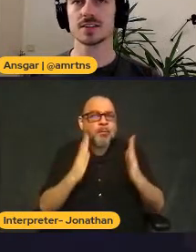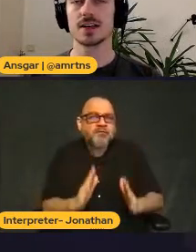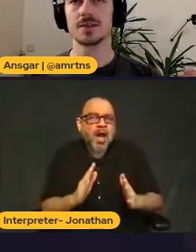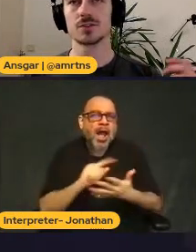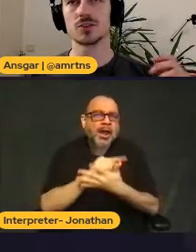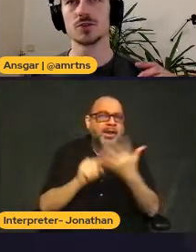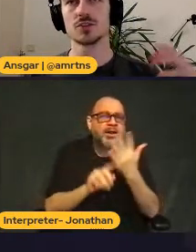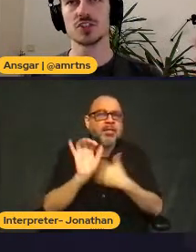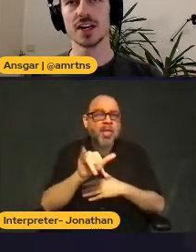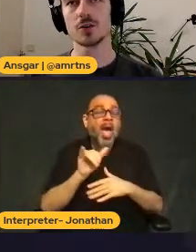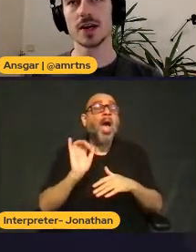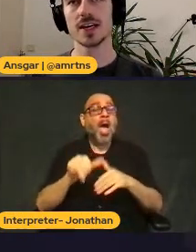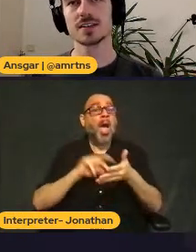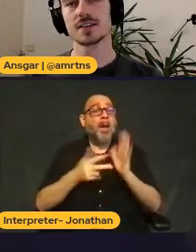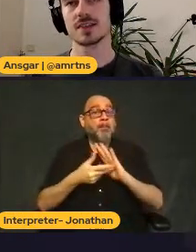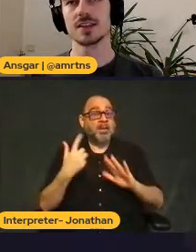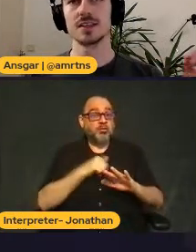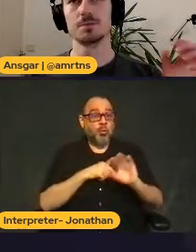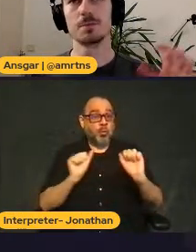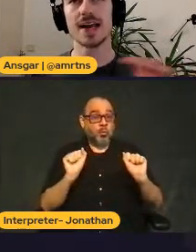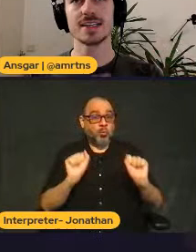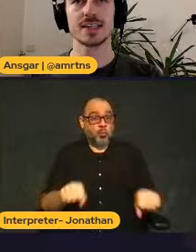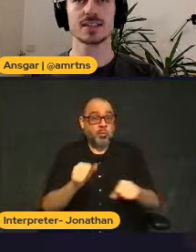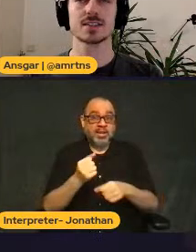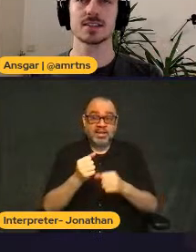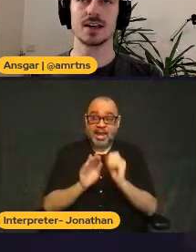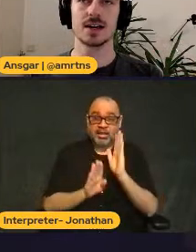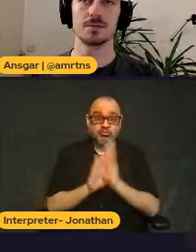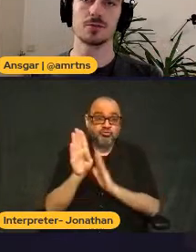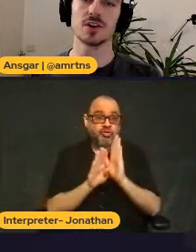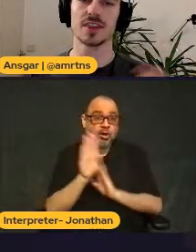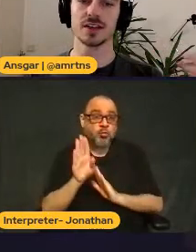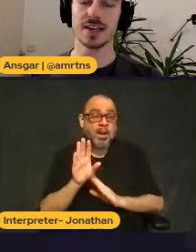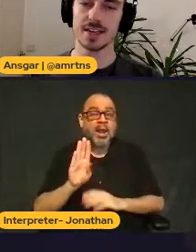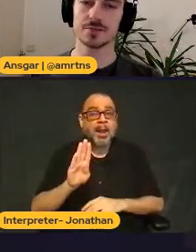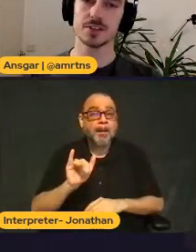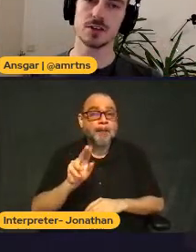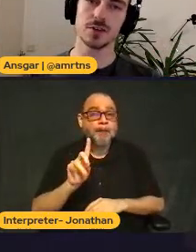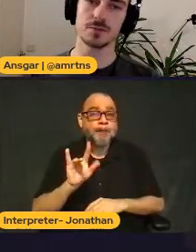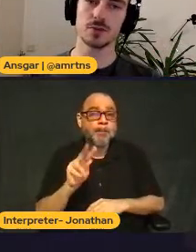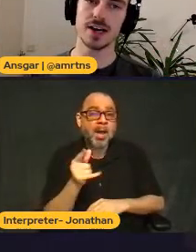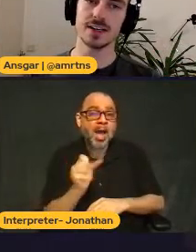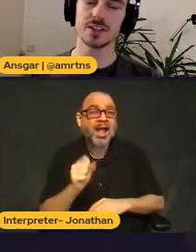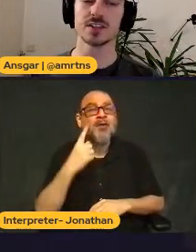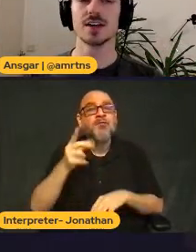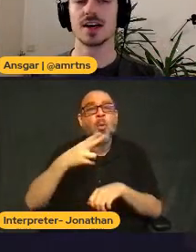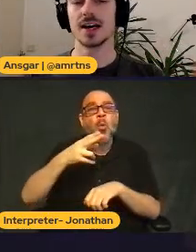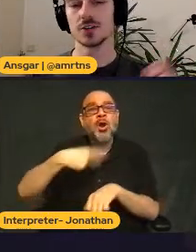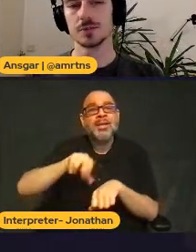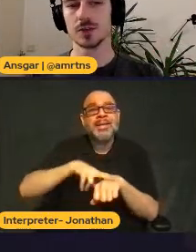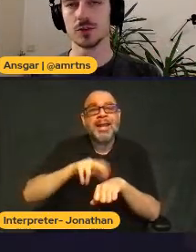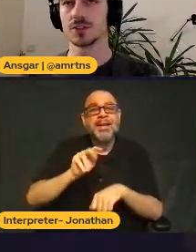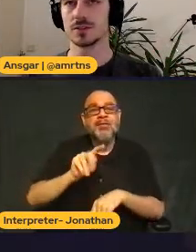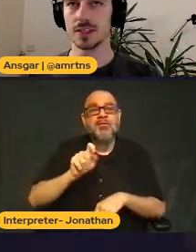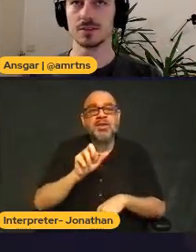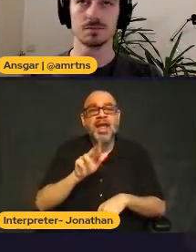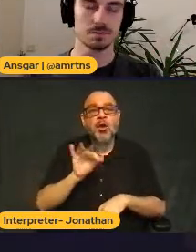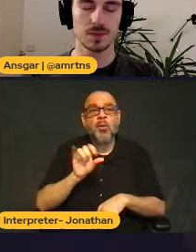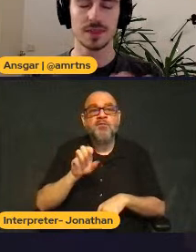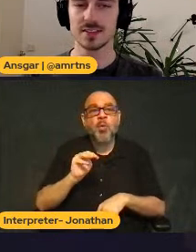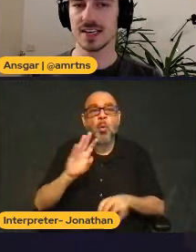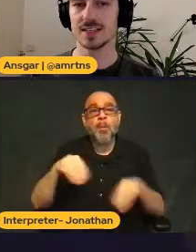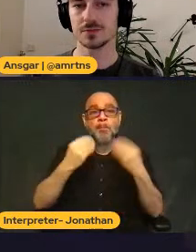us to generate the bindings for the native Terraform providers to be used